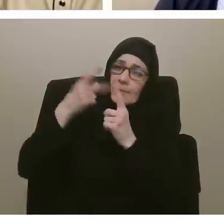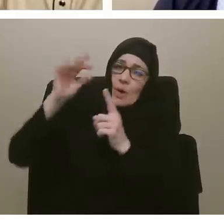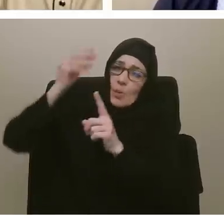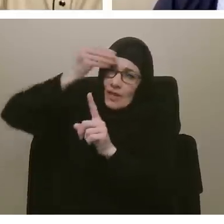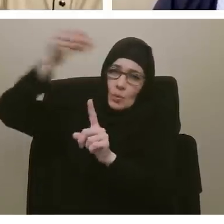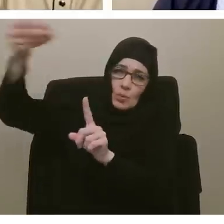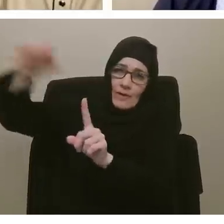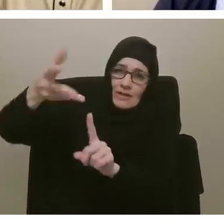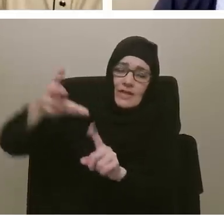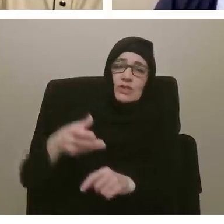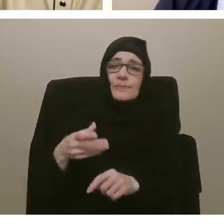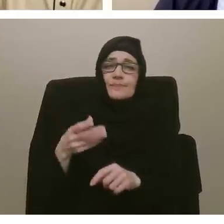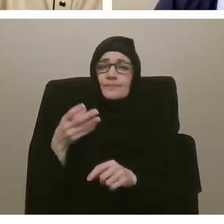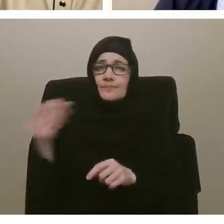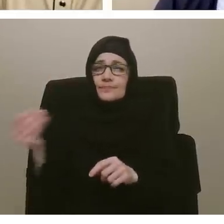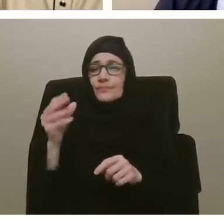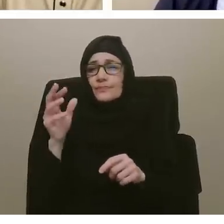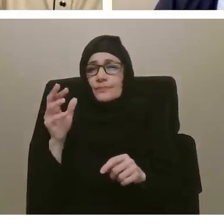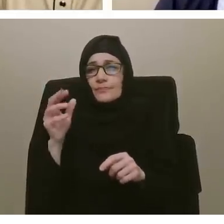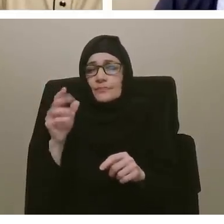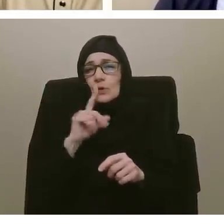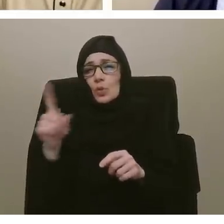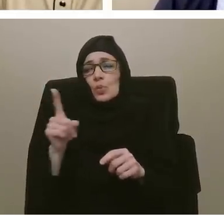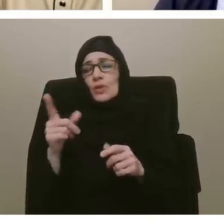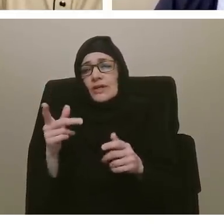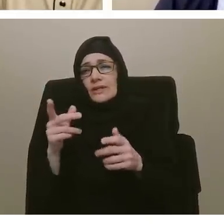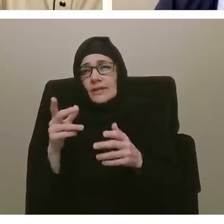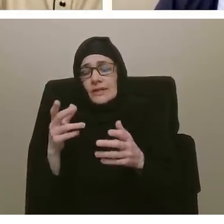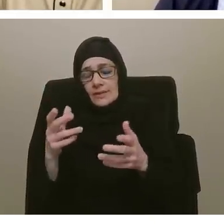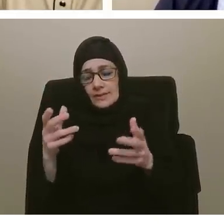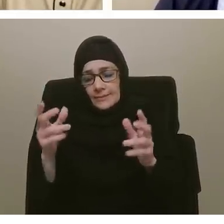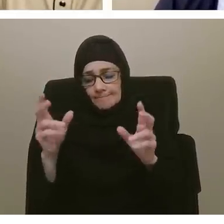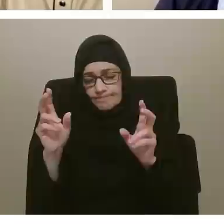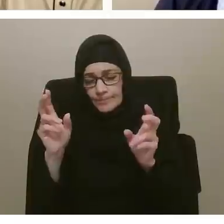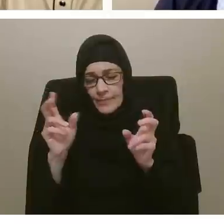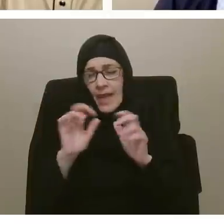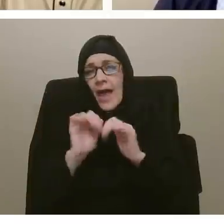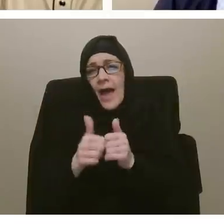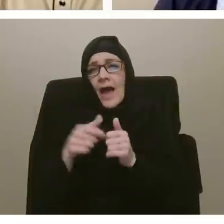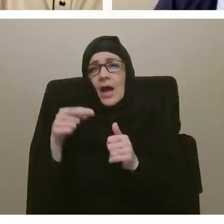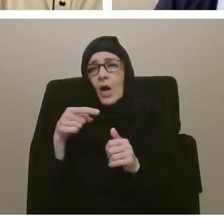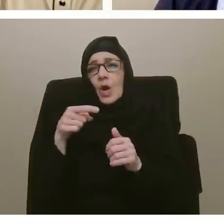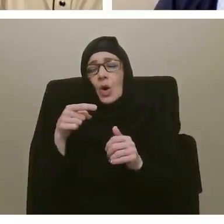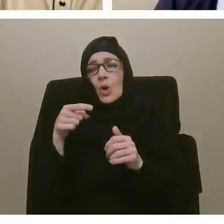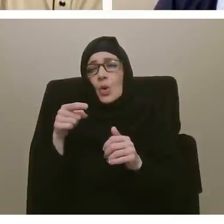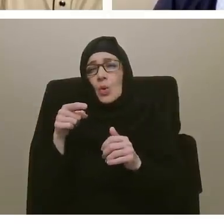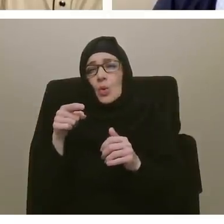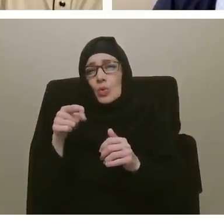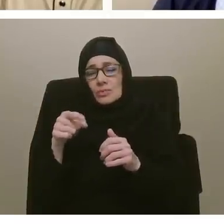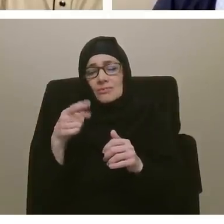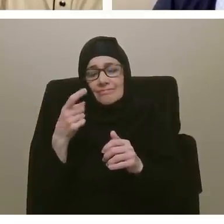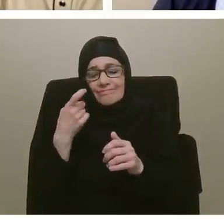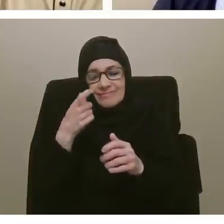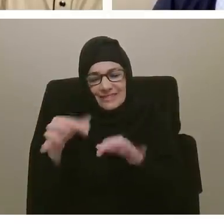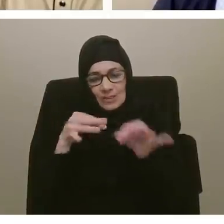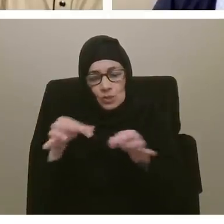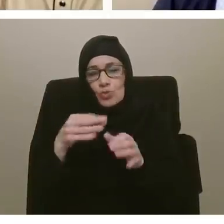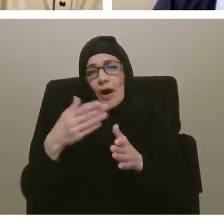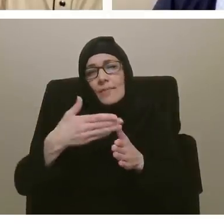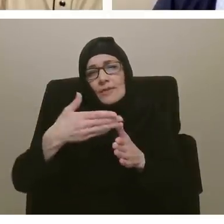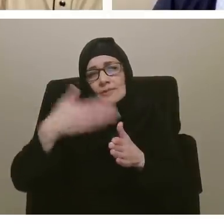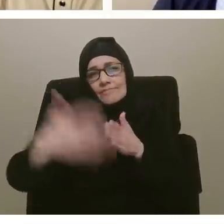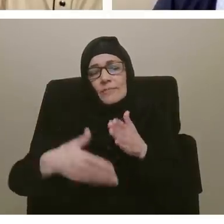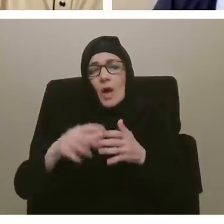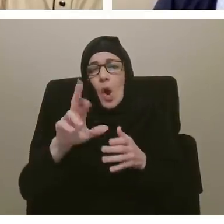And the buttoning up of this story, if you will, is what he ended off with, which is the refuge. You know, and